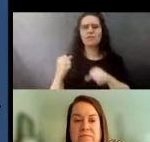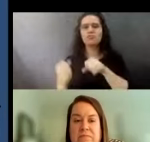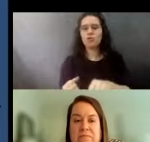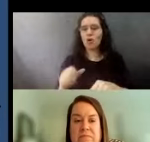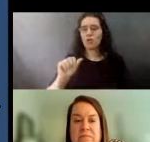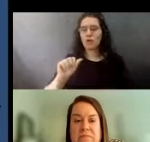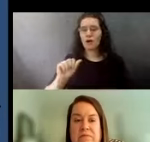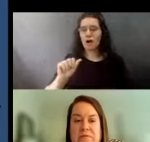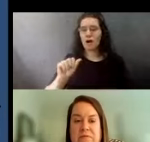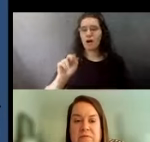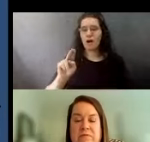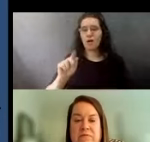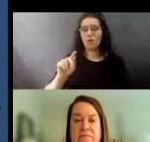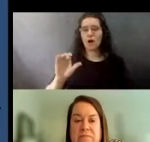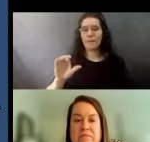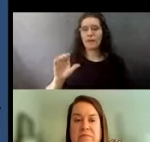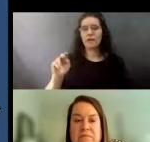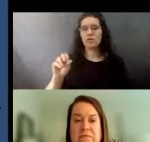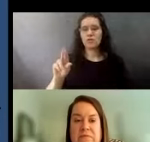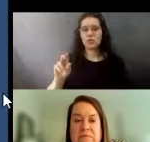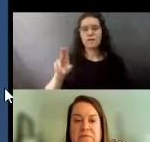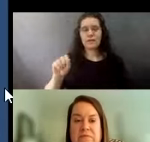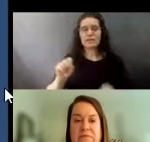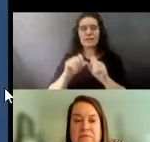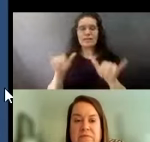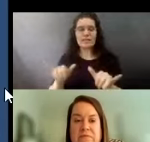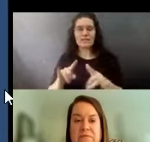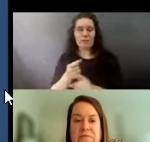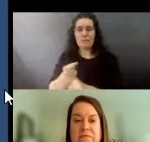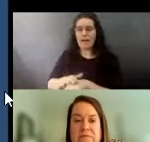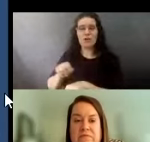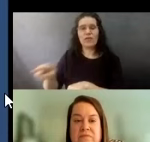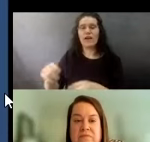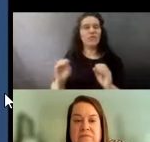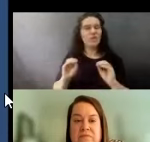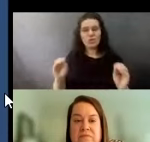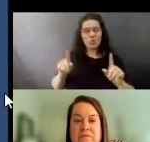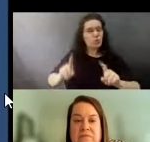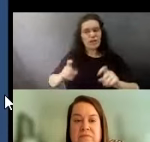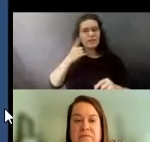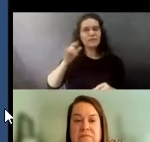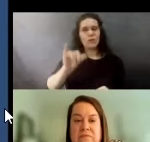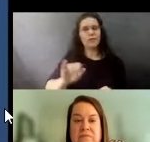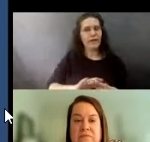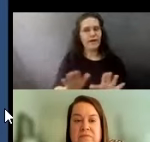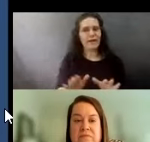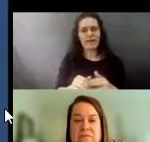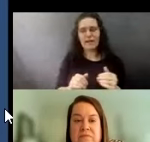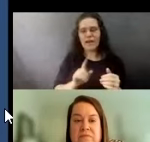have a great test at all to be able to send. And it's quite sophisticated and takes a really tuned